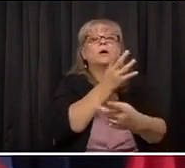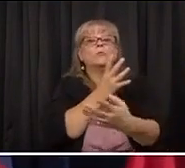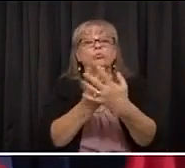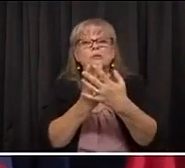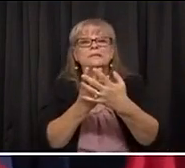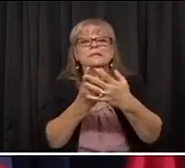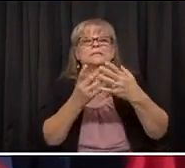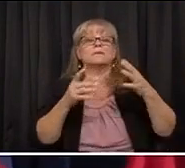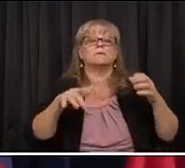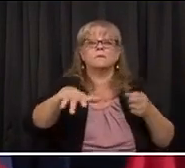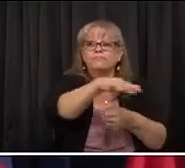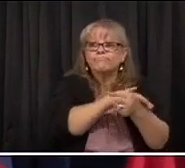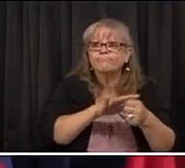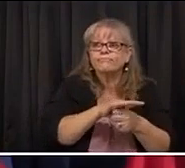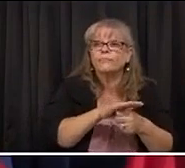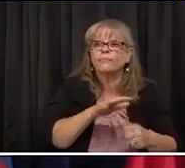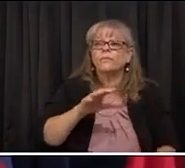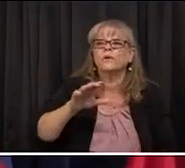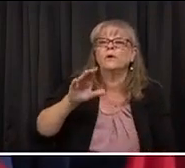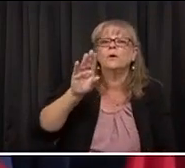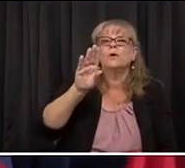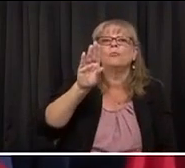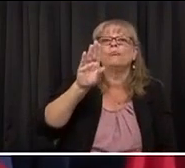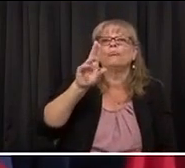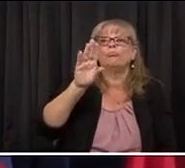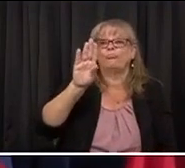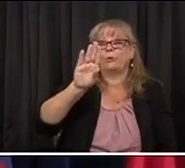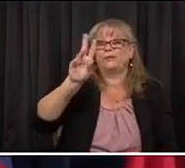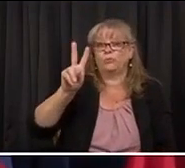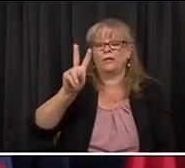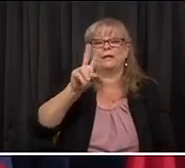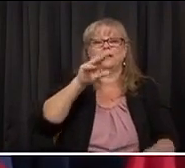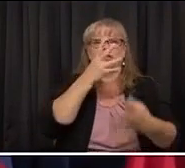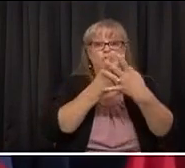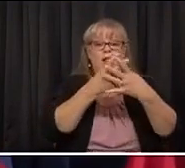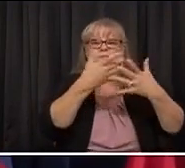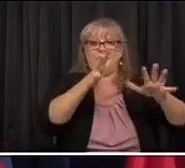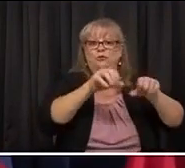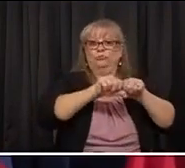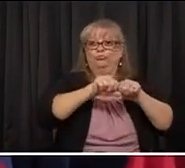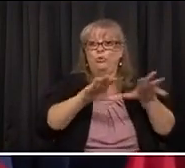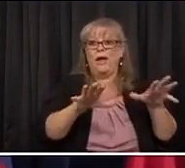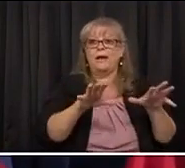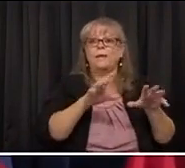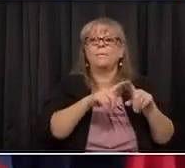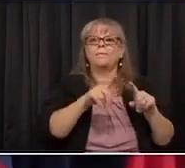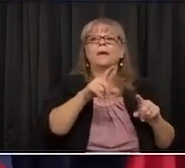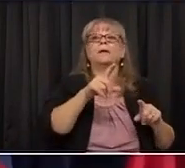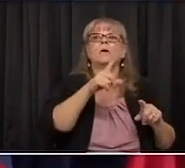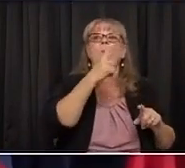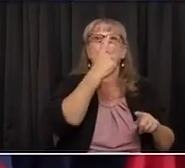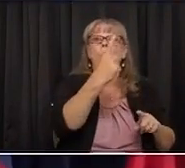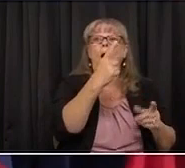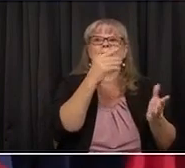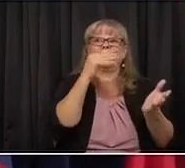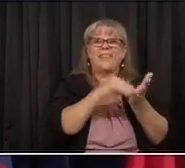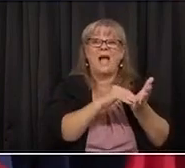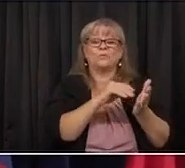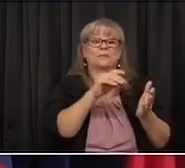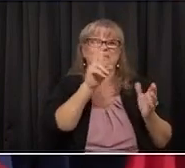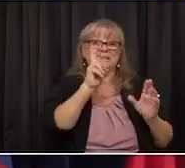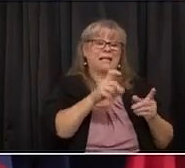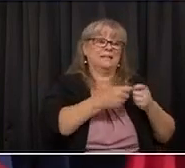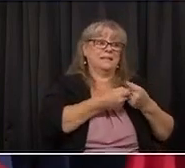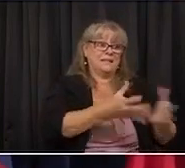1,200 tests that we did there over a couple-day period. If a school has an outbreak, there would be a testing surge for